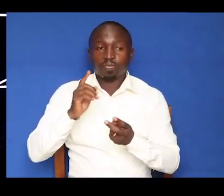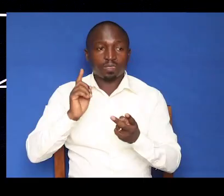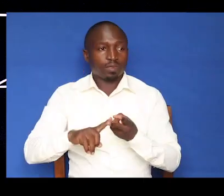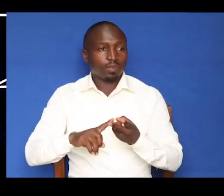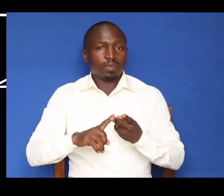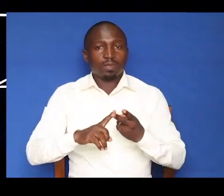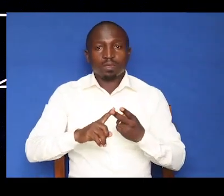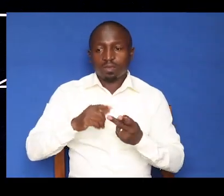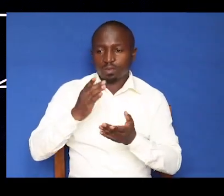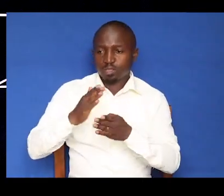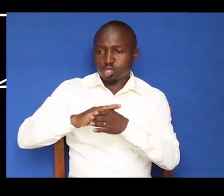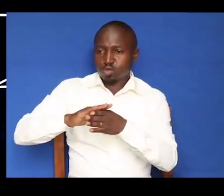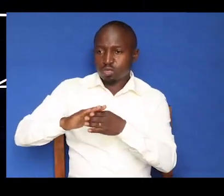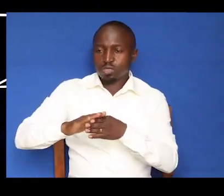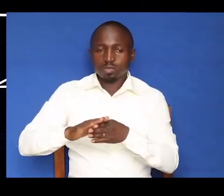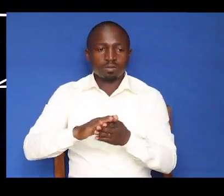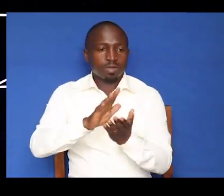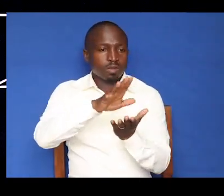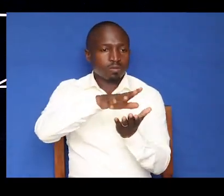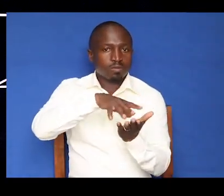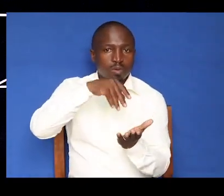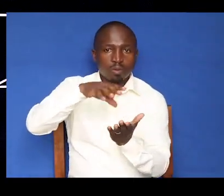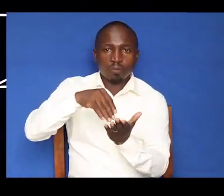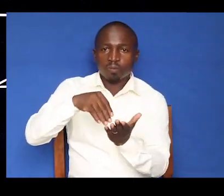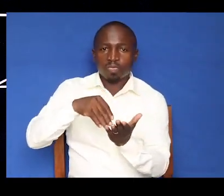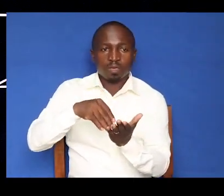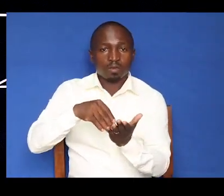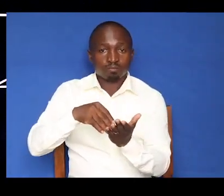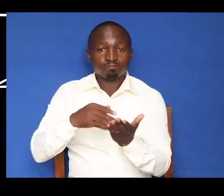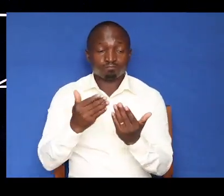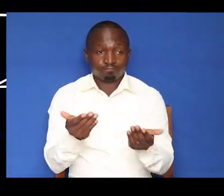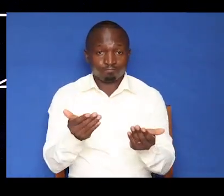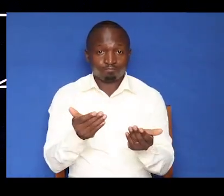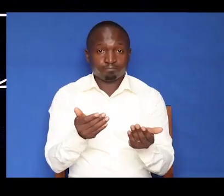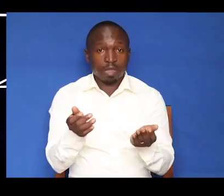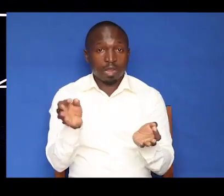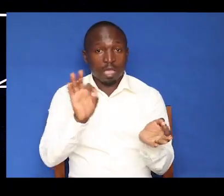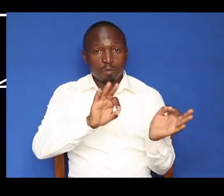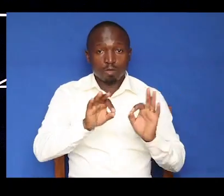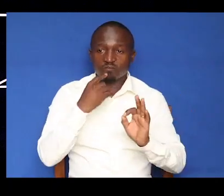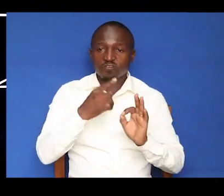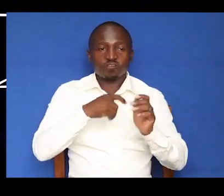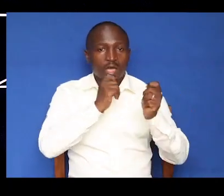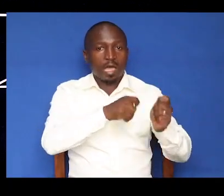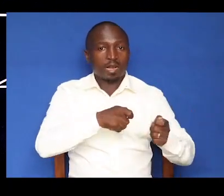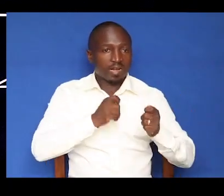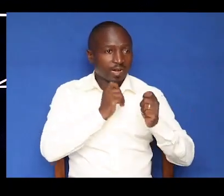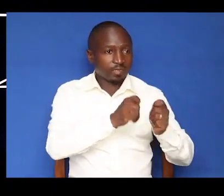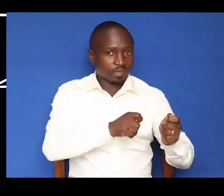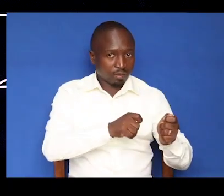which involve the use of agrochemicals. We can draw example for agriculture.